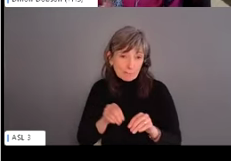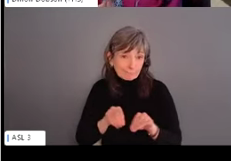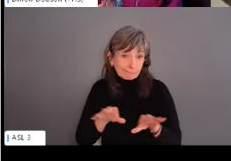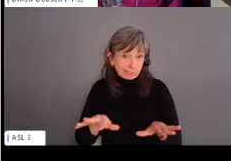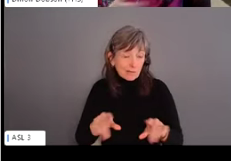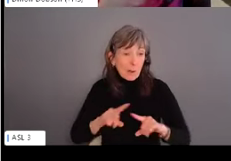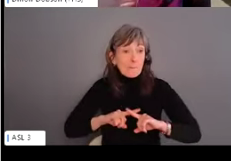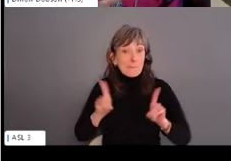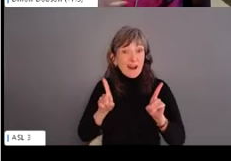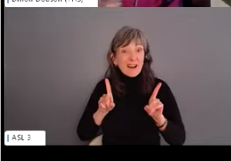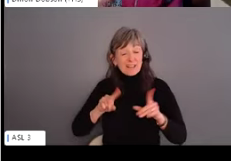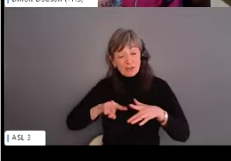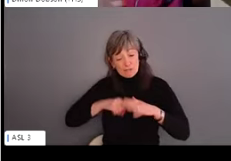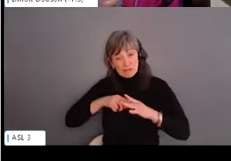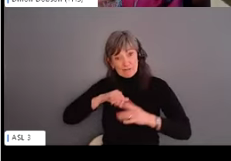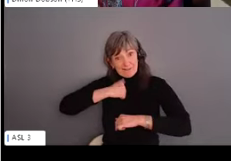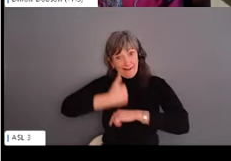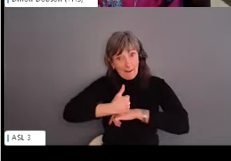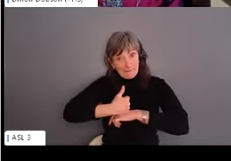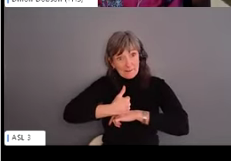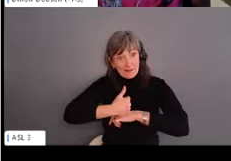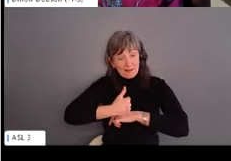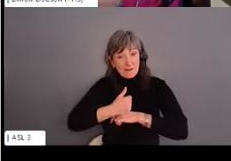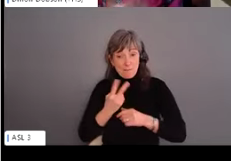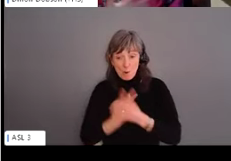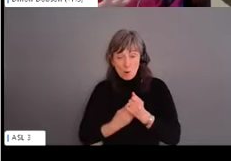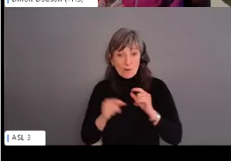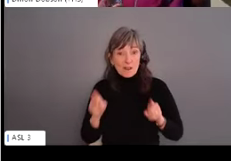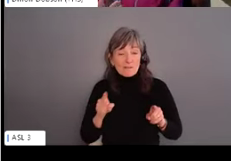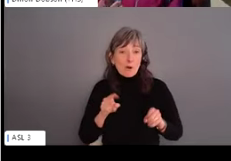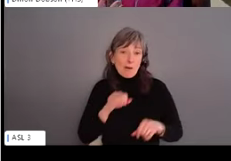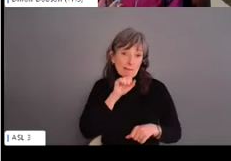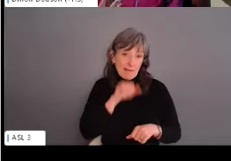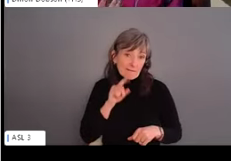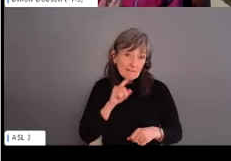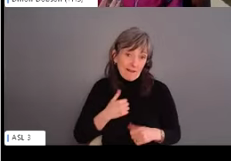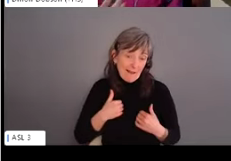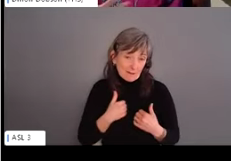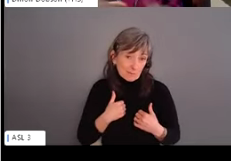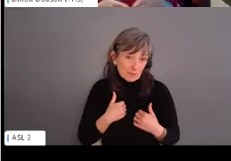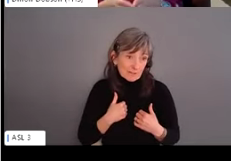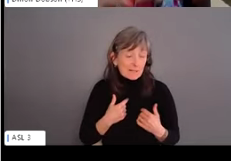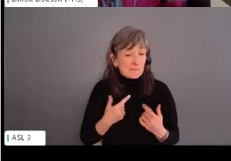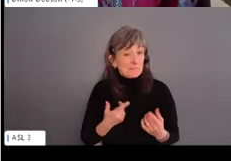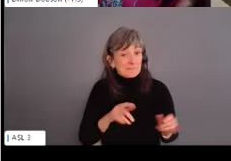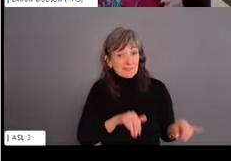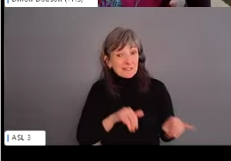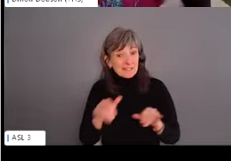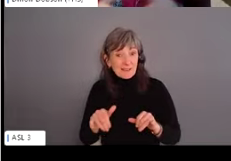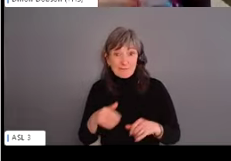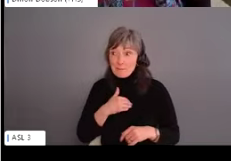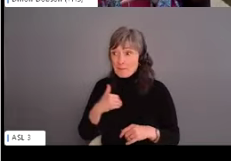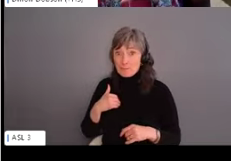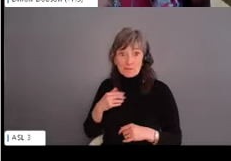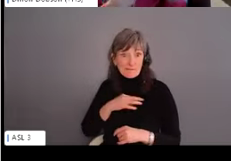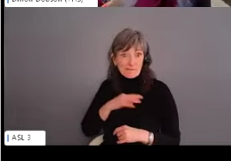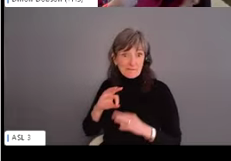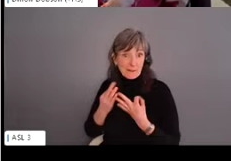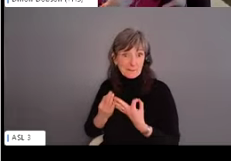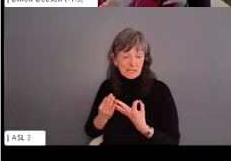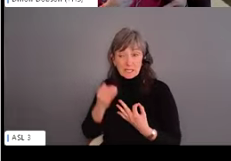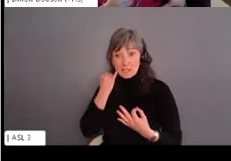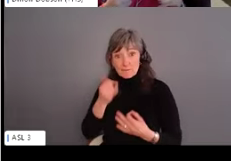cause for these organizations was really focused on young ones and animals, with the same principles being applied to members of the family, whether you were